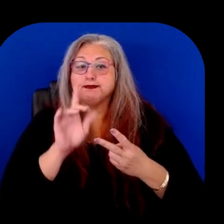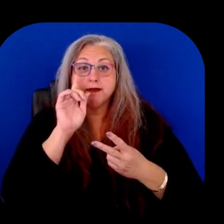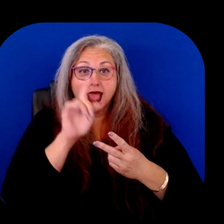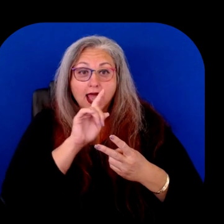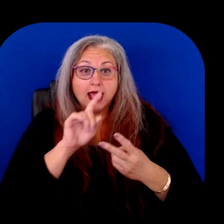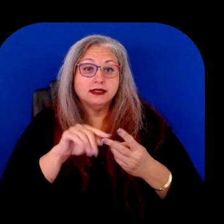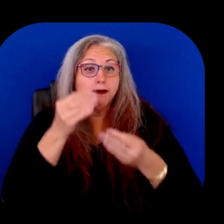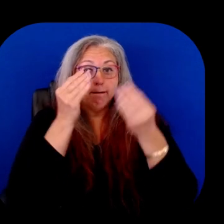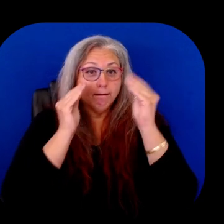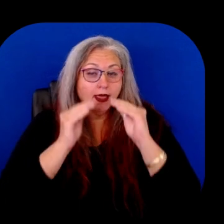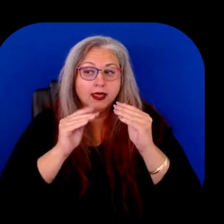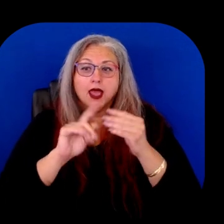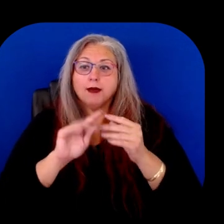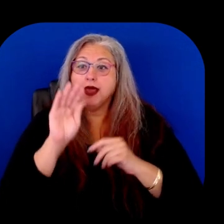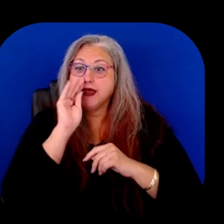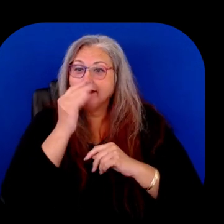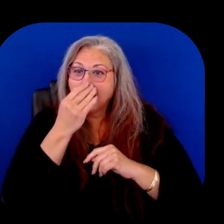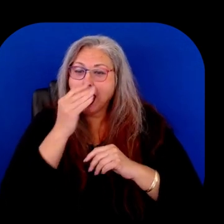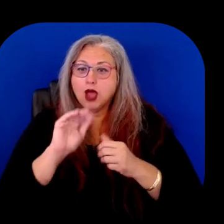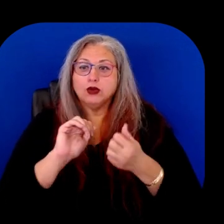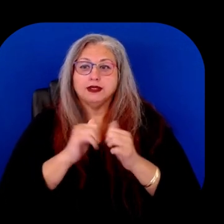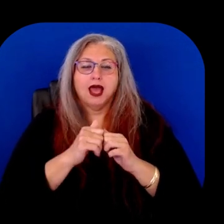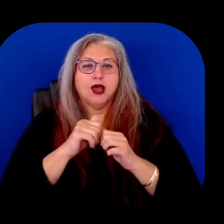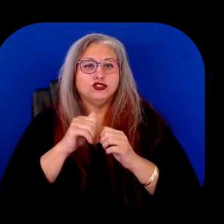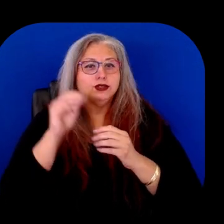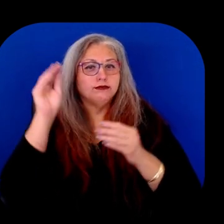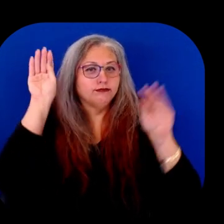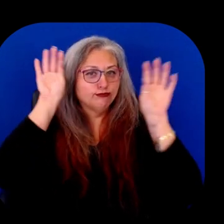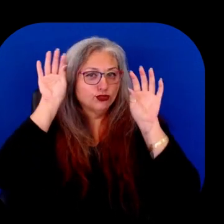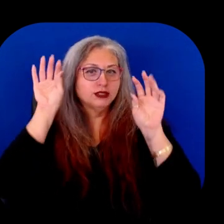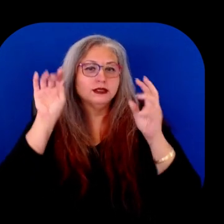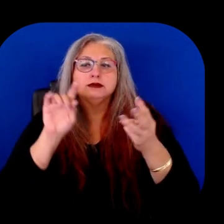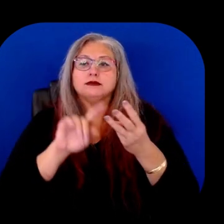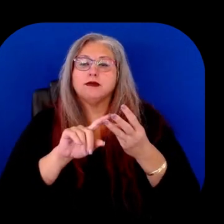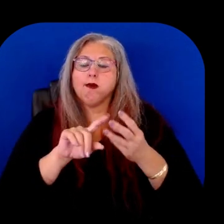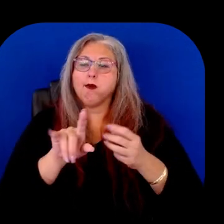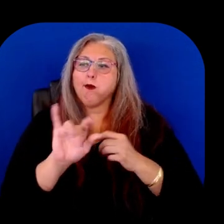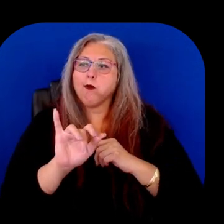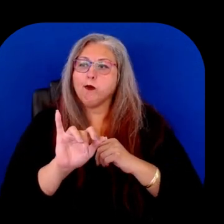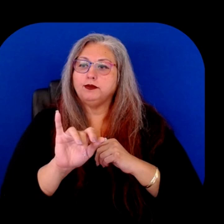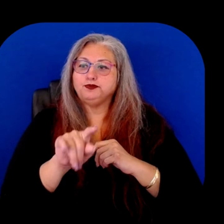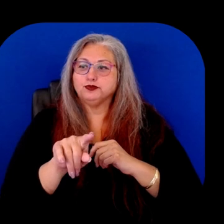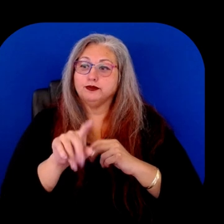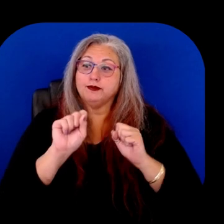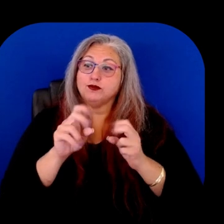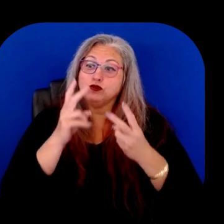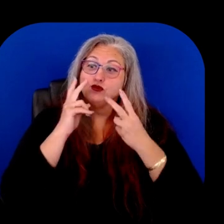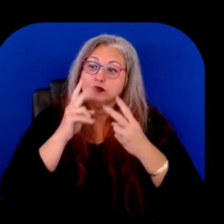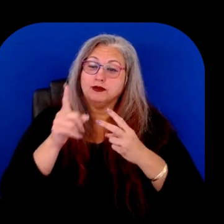eyes, makeup, the flowers, the way she puts them. And also, you can